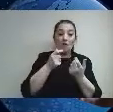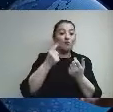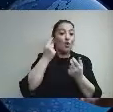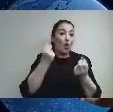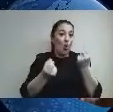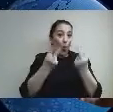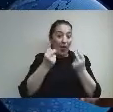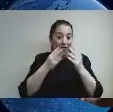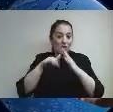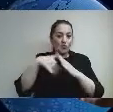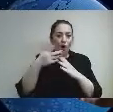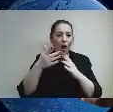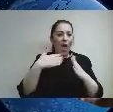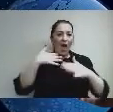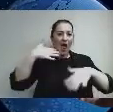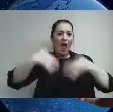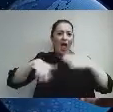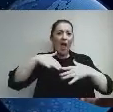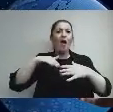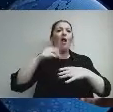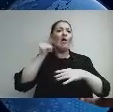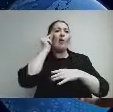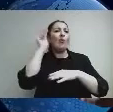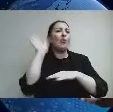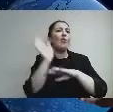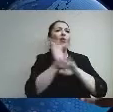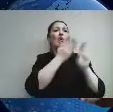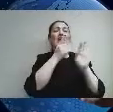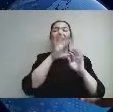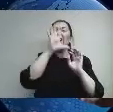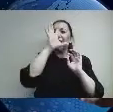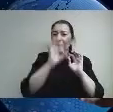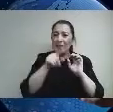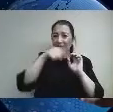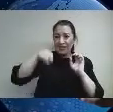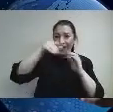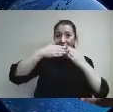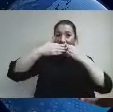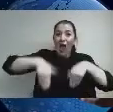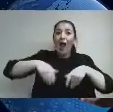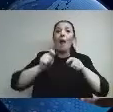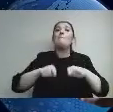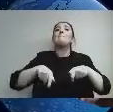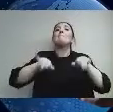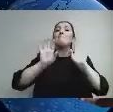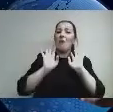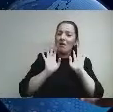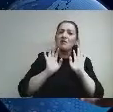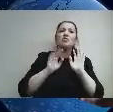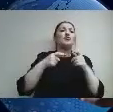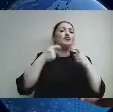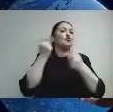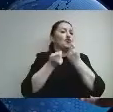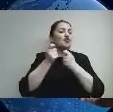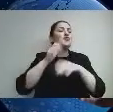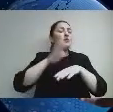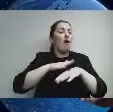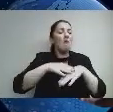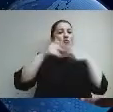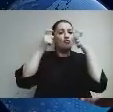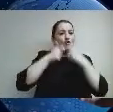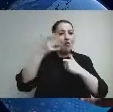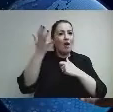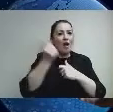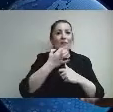to work, produce, and take on responsibilities. You adapt to those